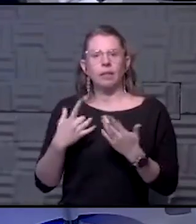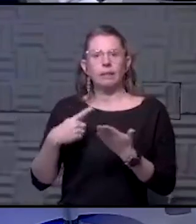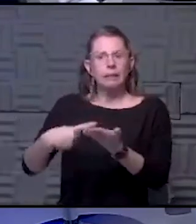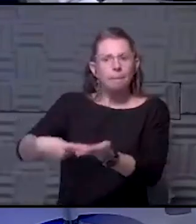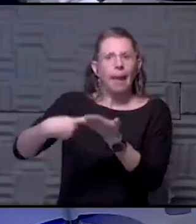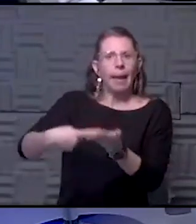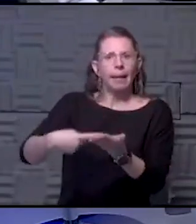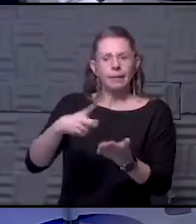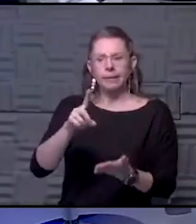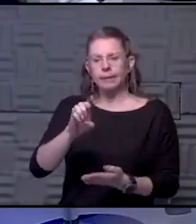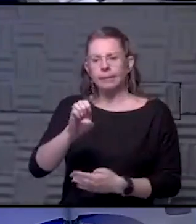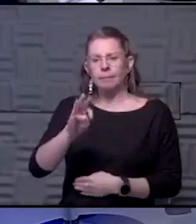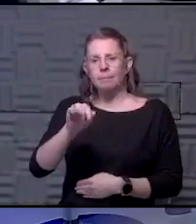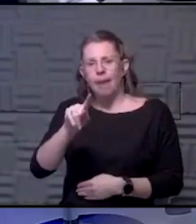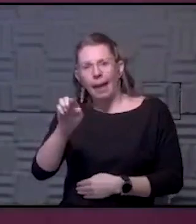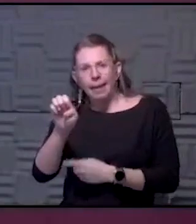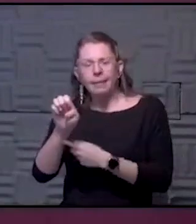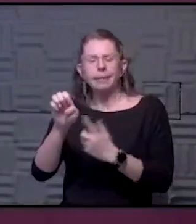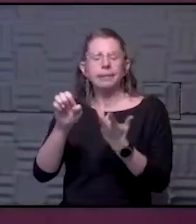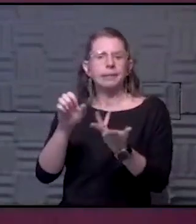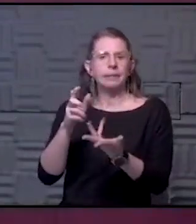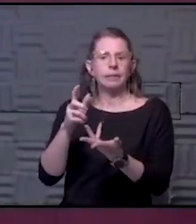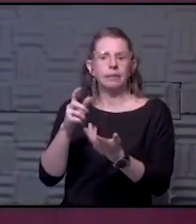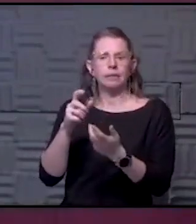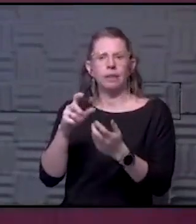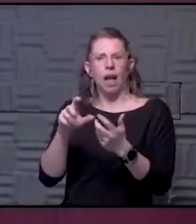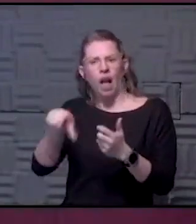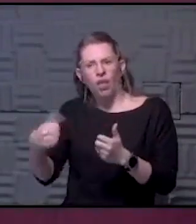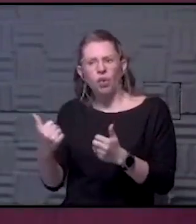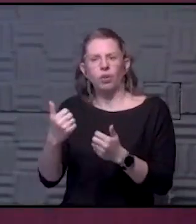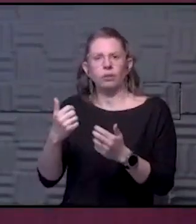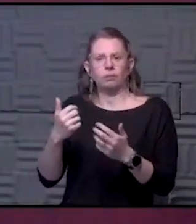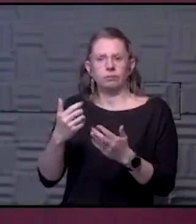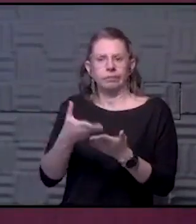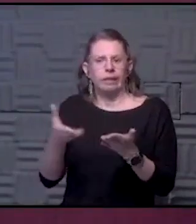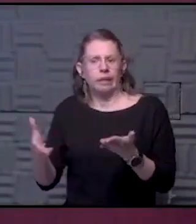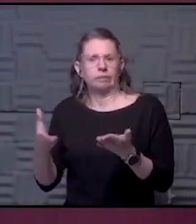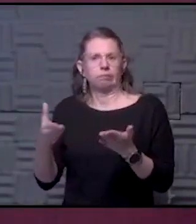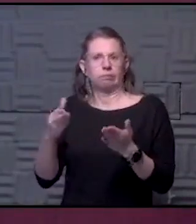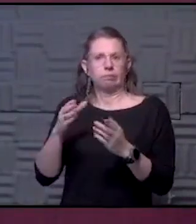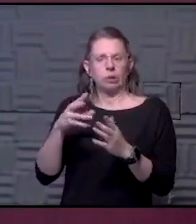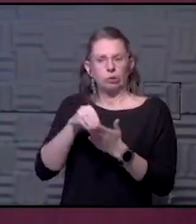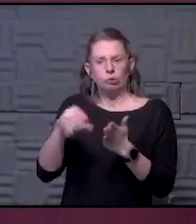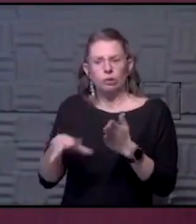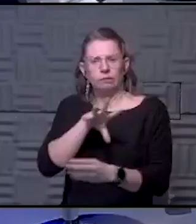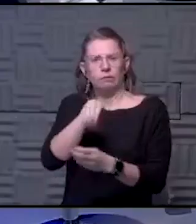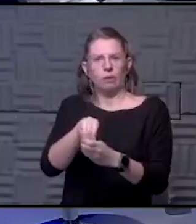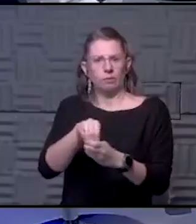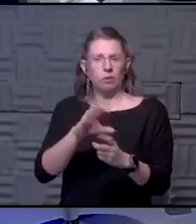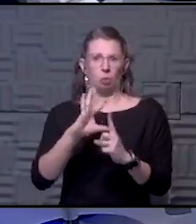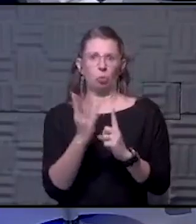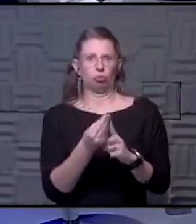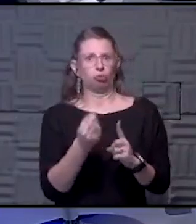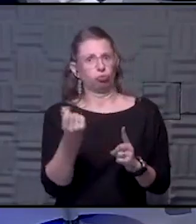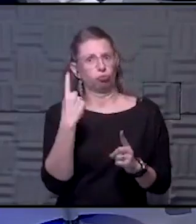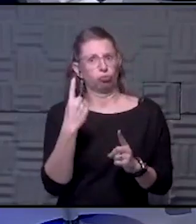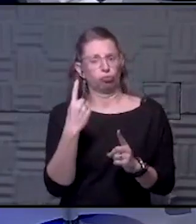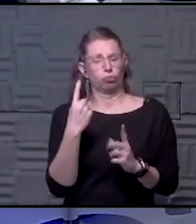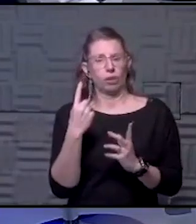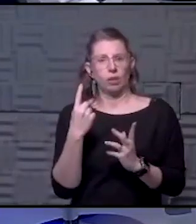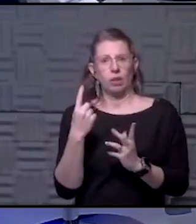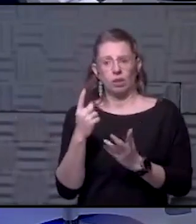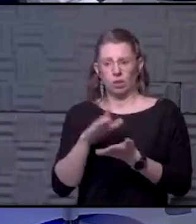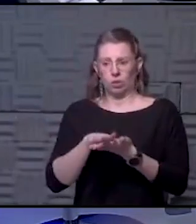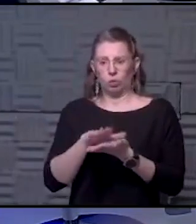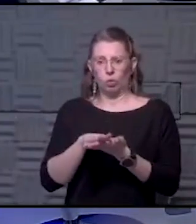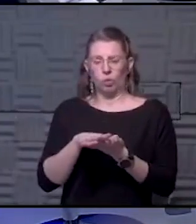and other things that these students do. They're so important to their health. And the their culture, emotional yeah, health. because I think it's become pretty clear that the not being in school is